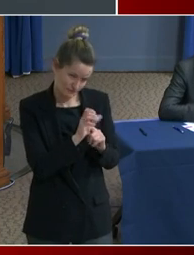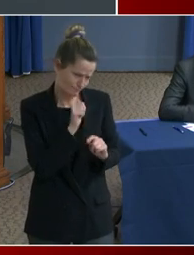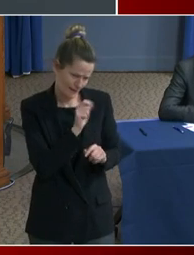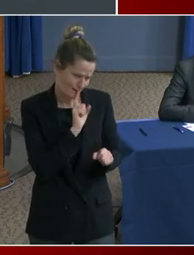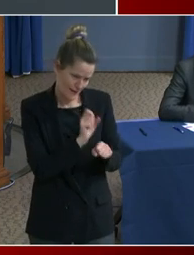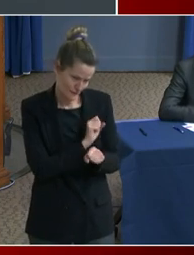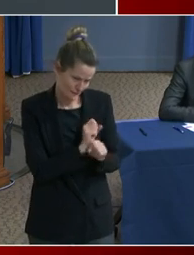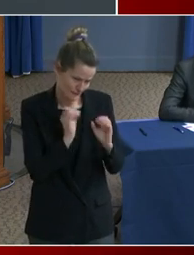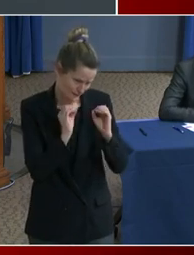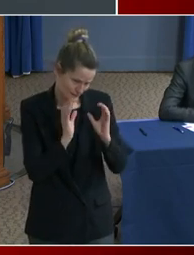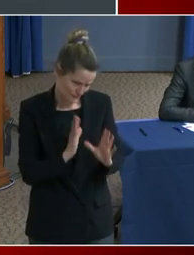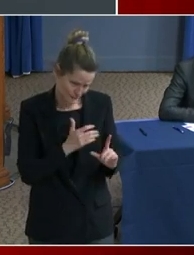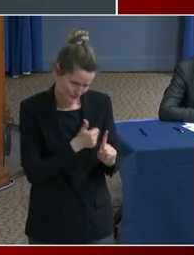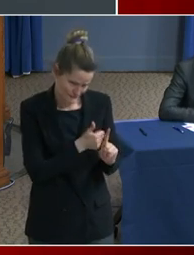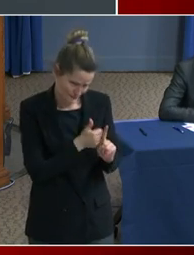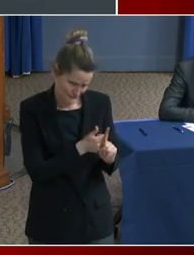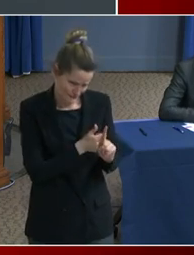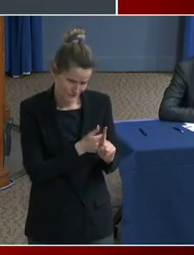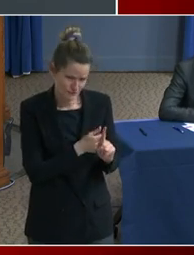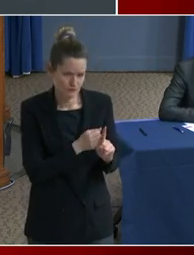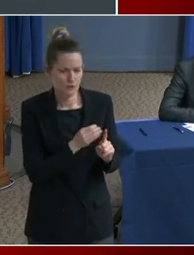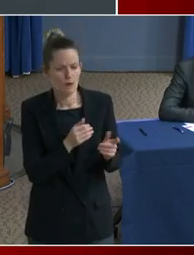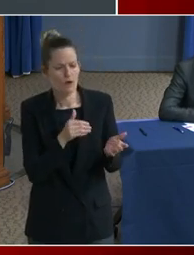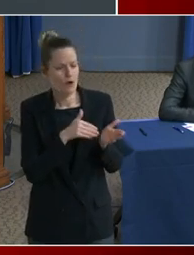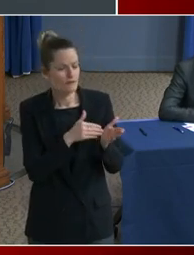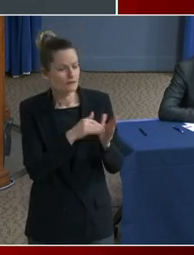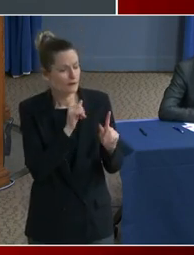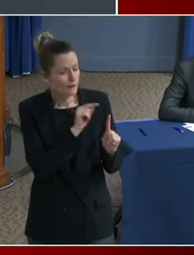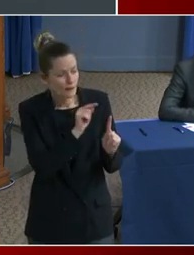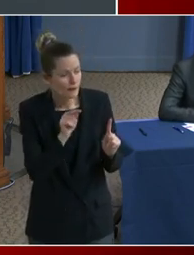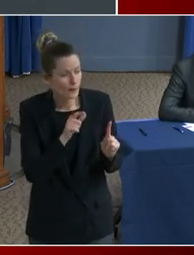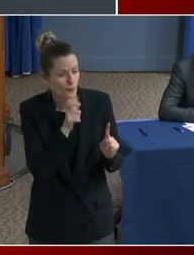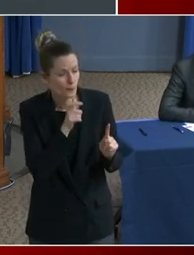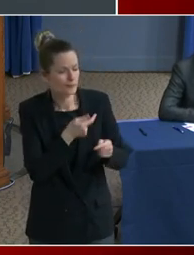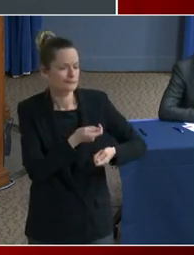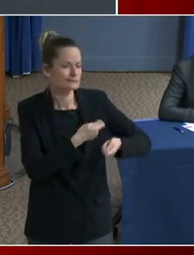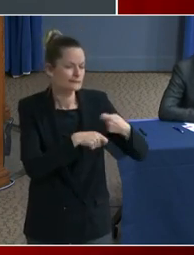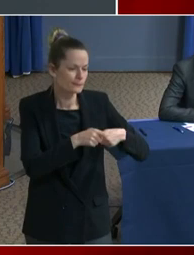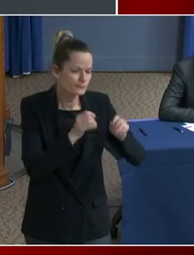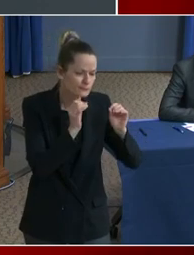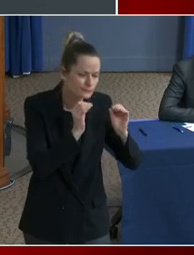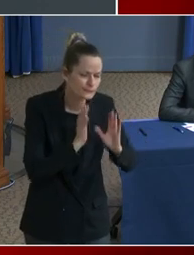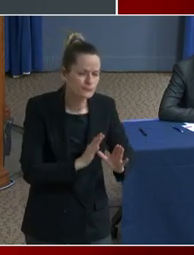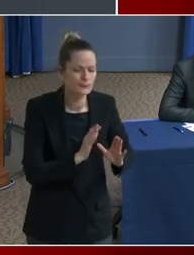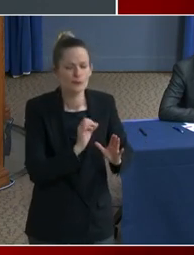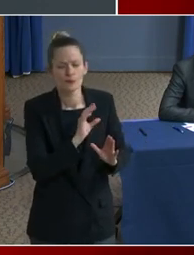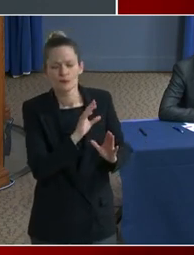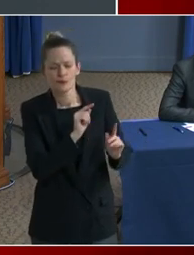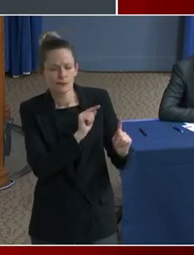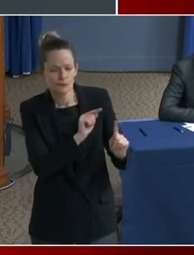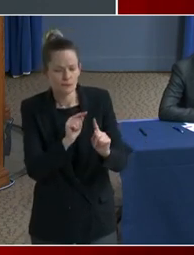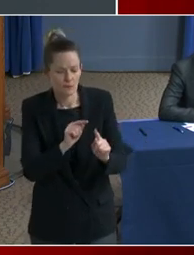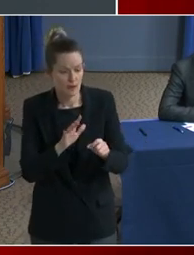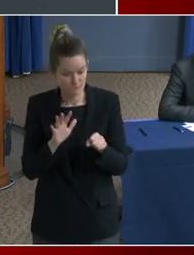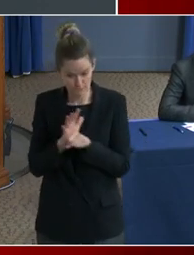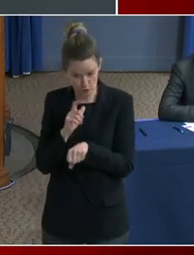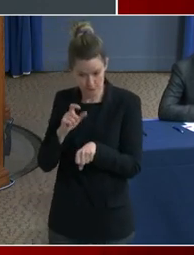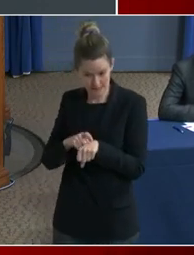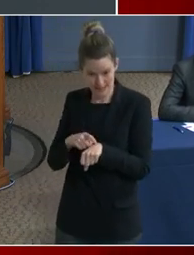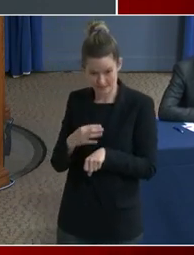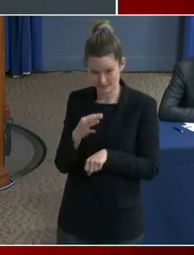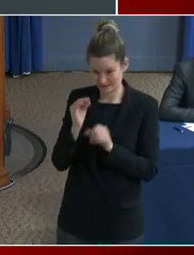or intermittently going into schools. So the full-time teacher number is 204 teachers. Now, you asked about exemption